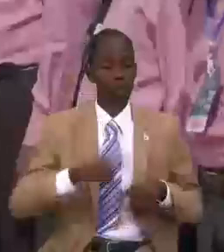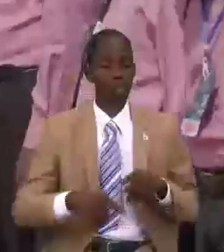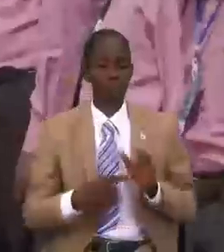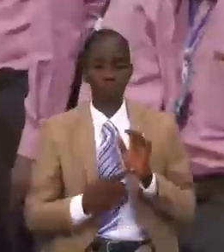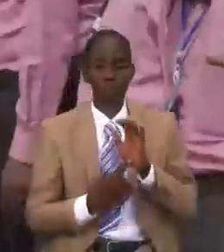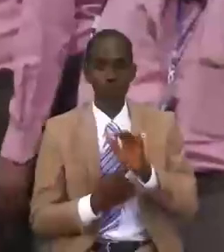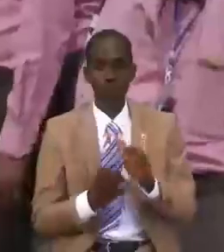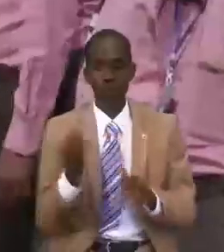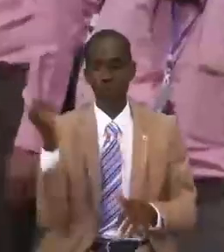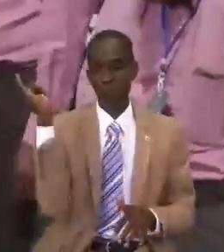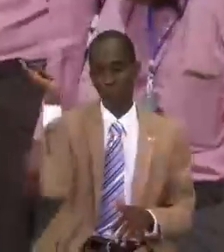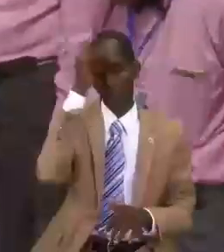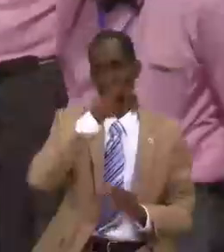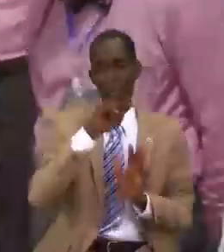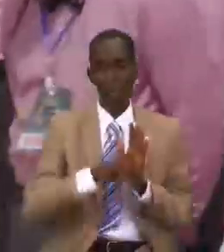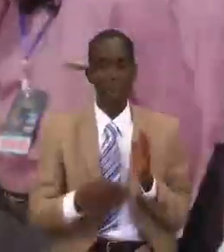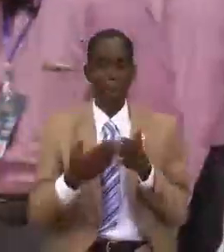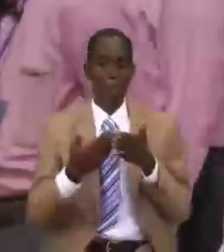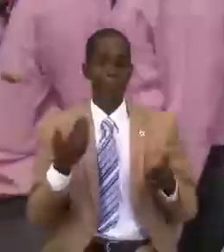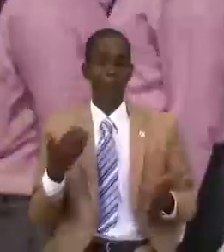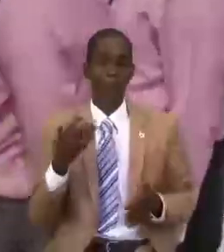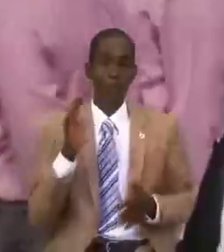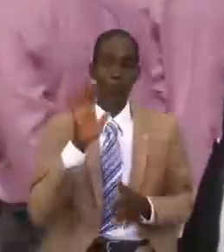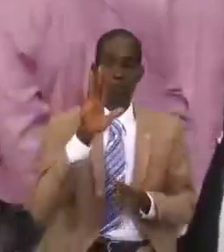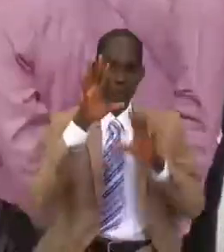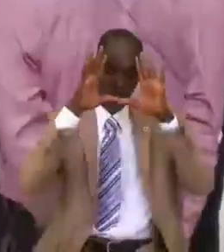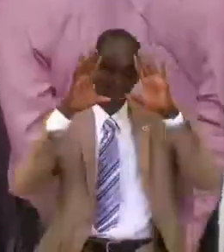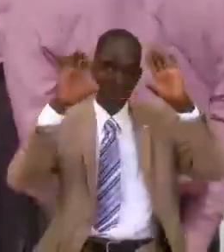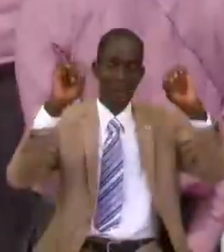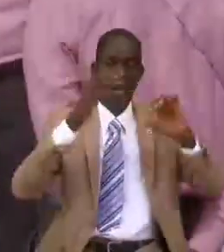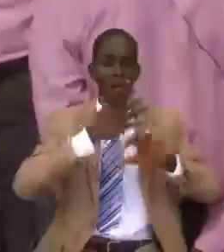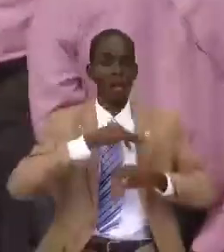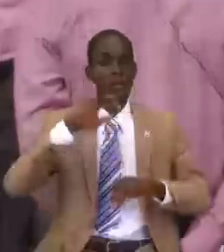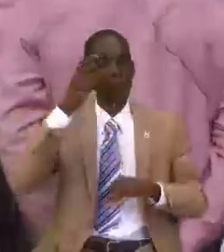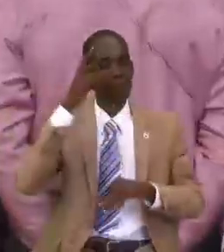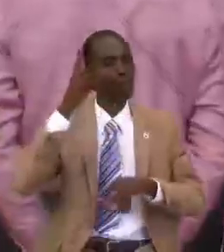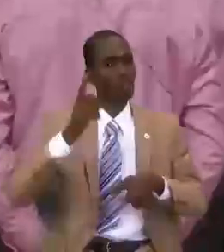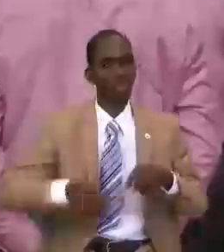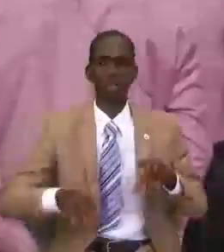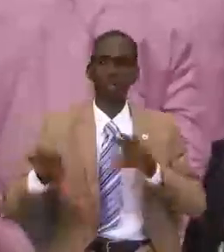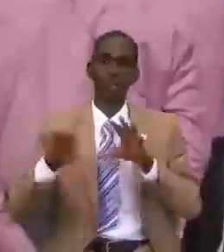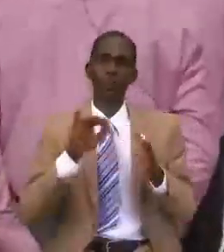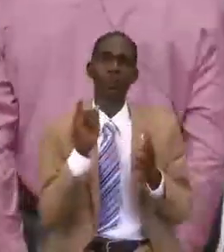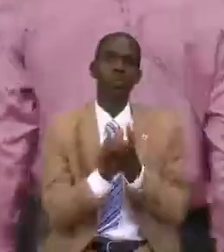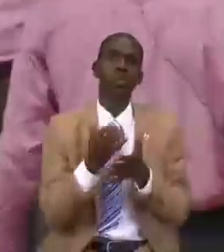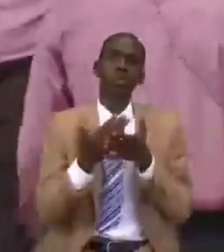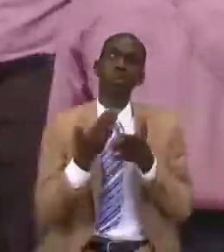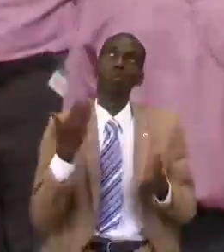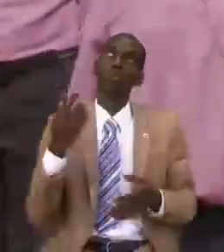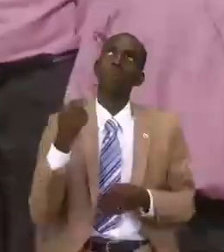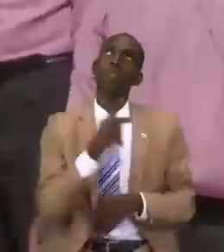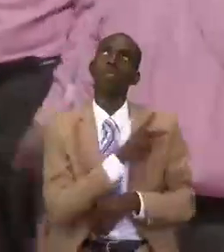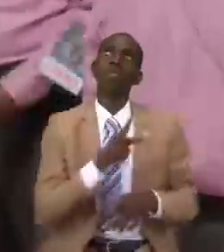before the governor, you can't do that before the King of Kings. That